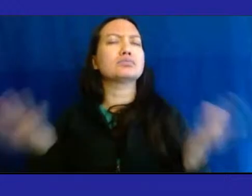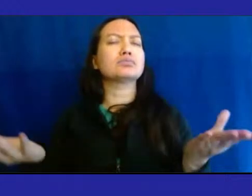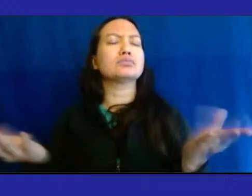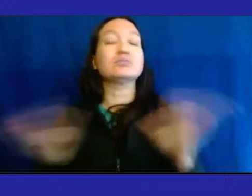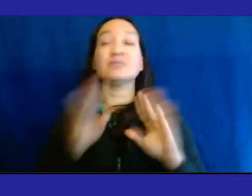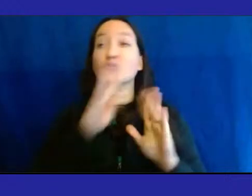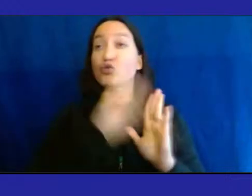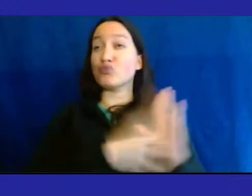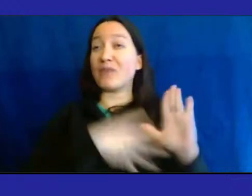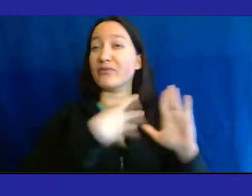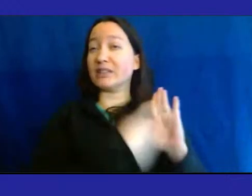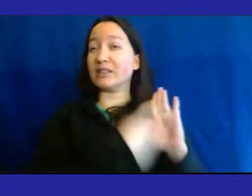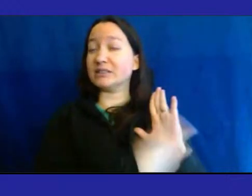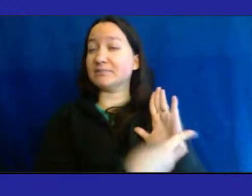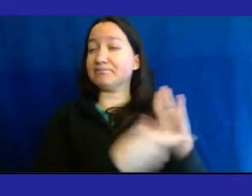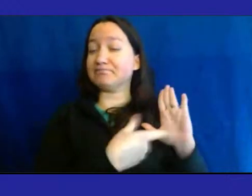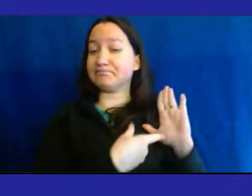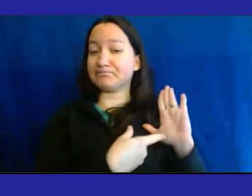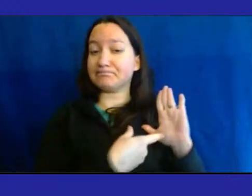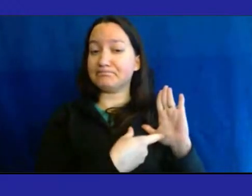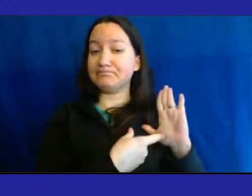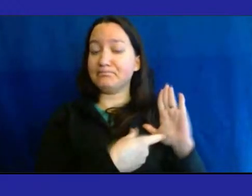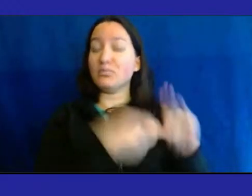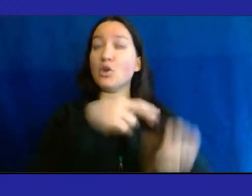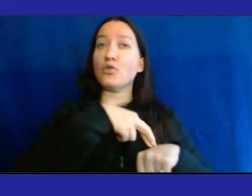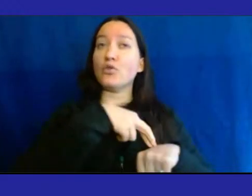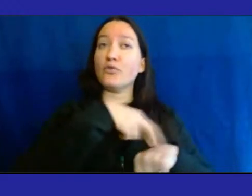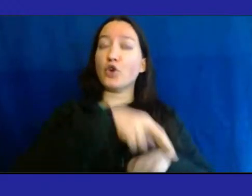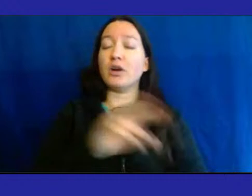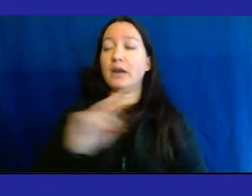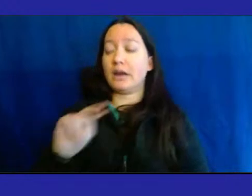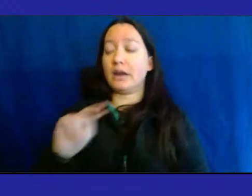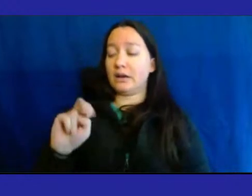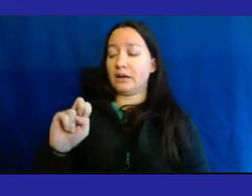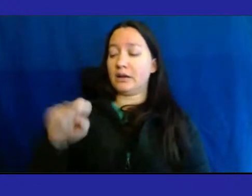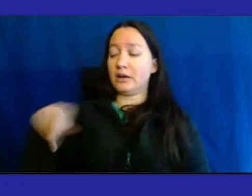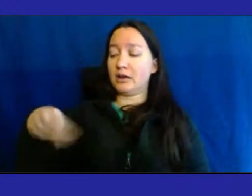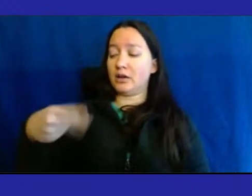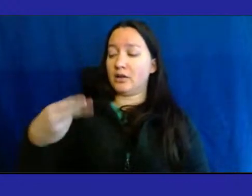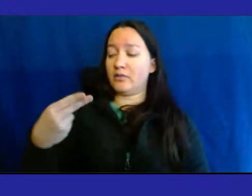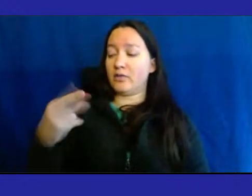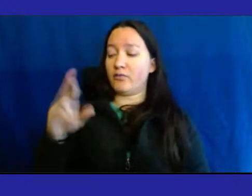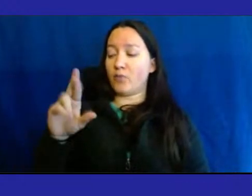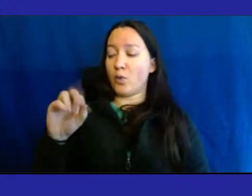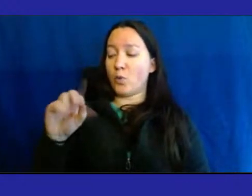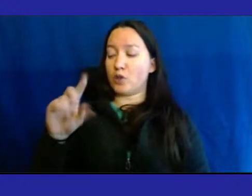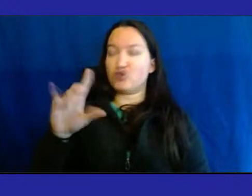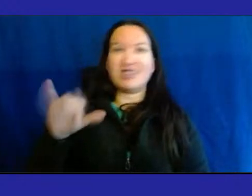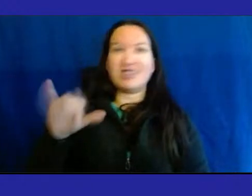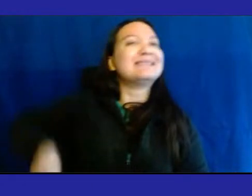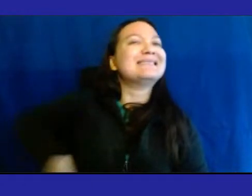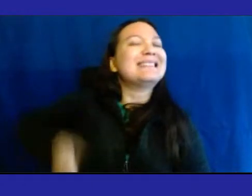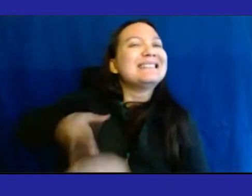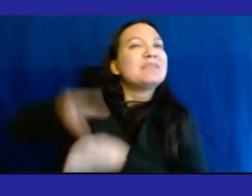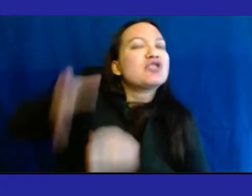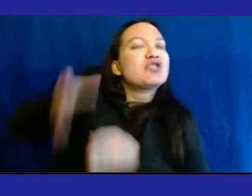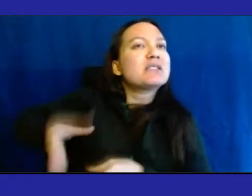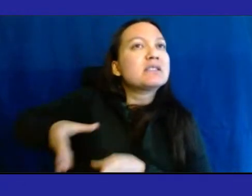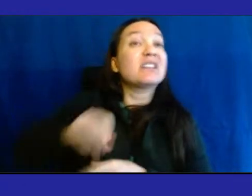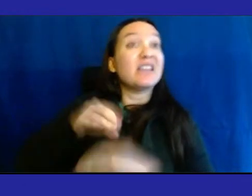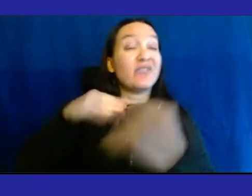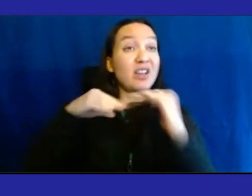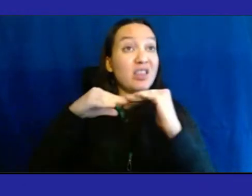shows referrals to nephrology for Black patients and whether or not they were completed within 90 days